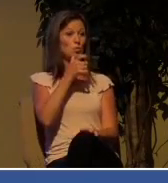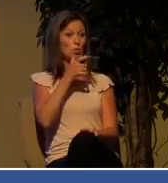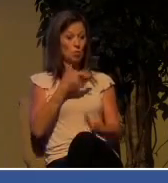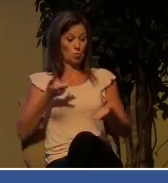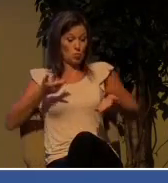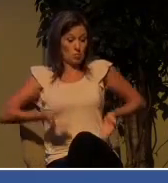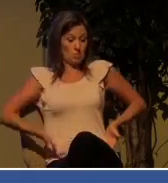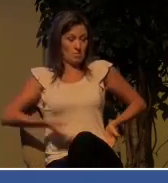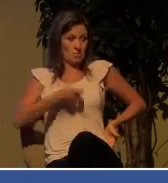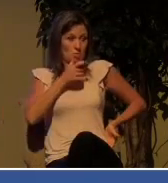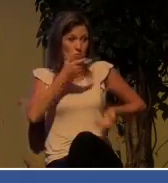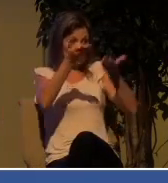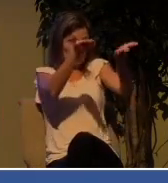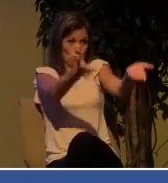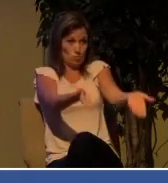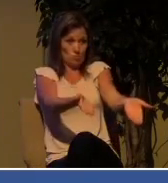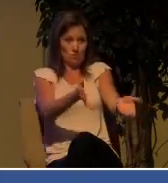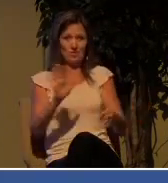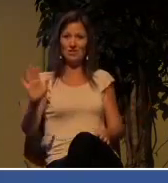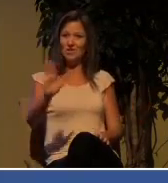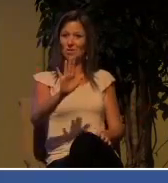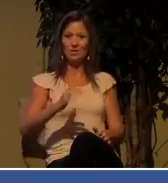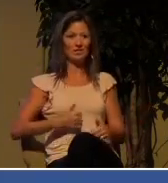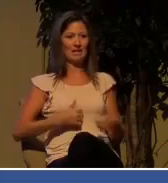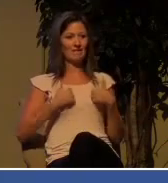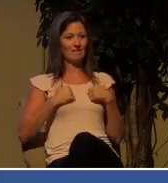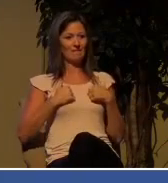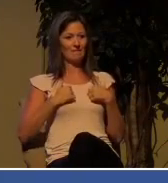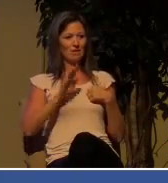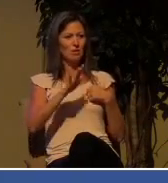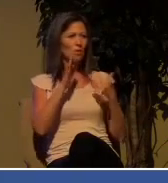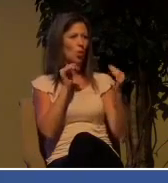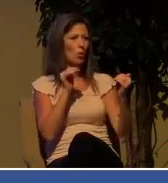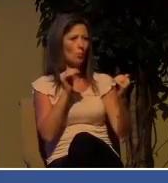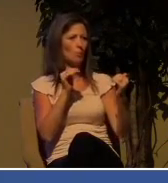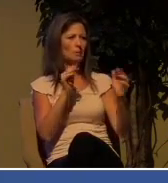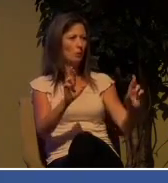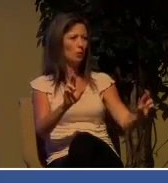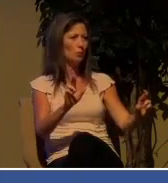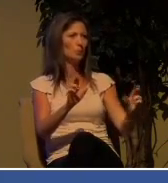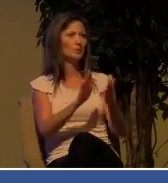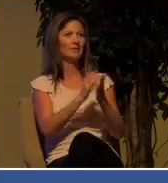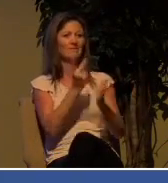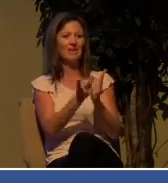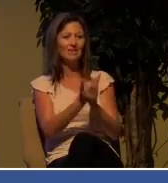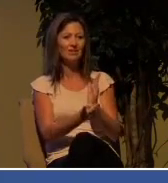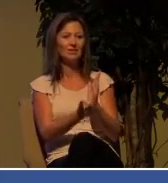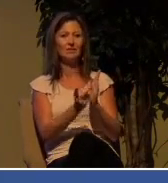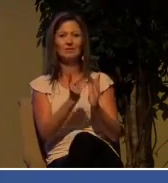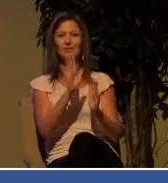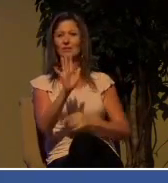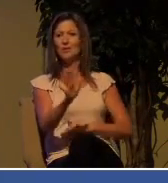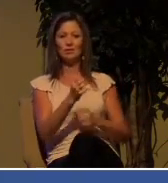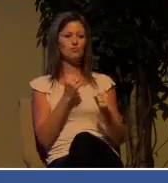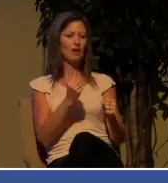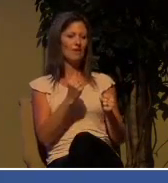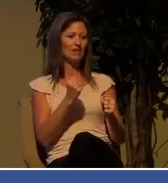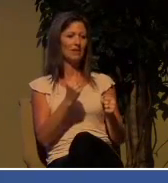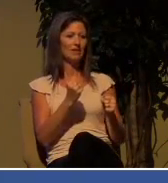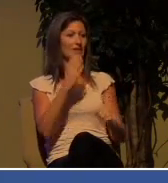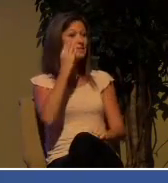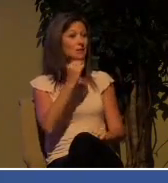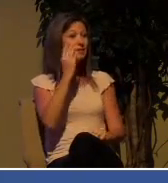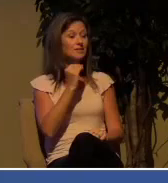what's happened in your life, your hopes, your failures, your driving experience, your dating